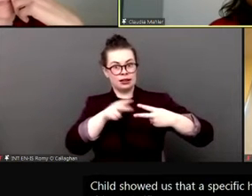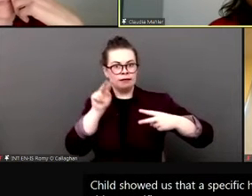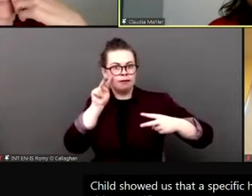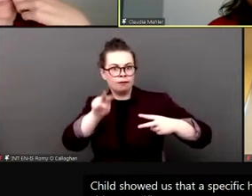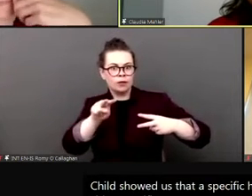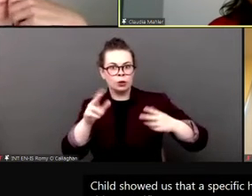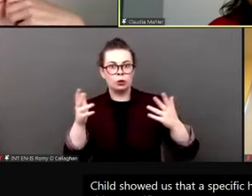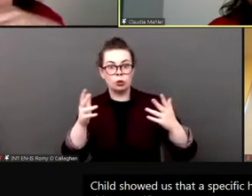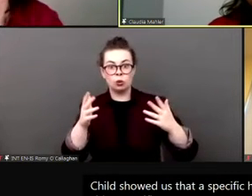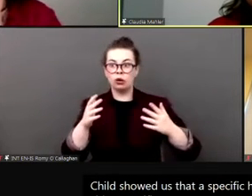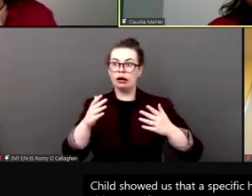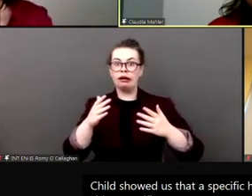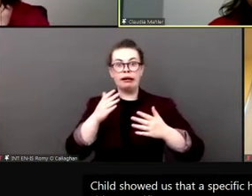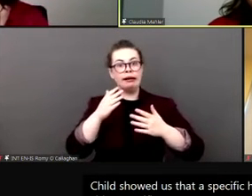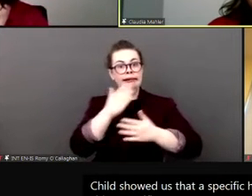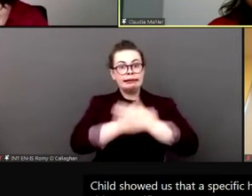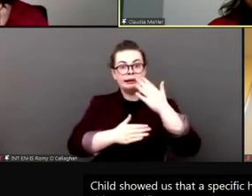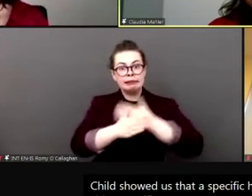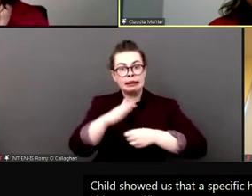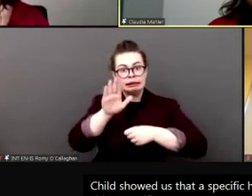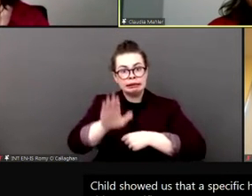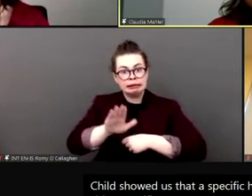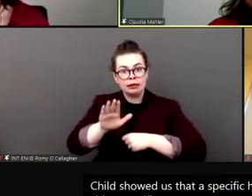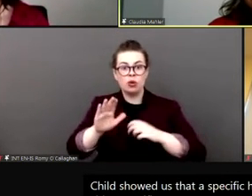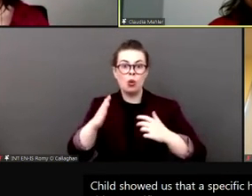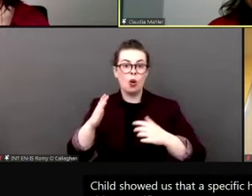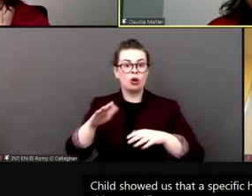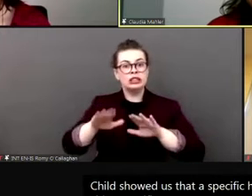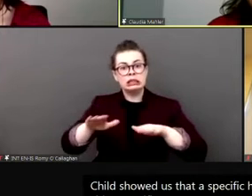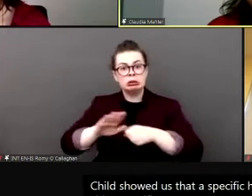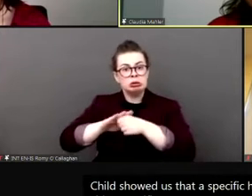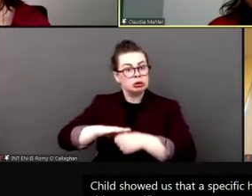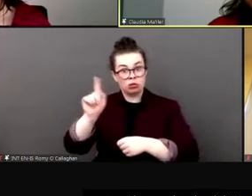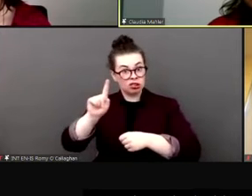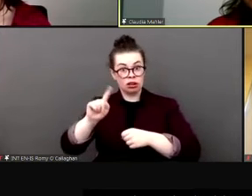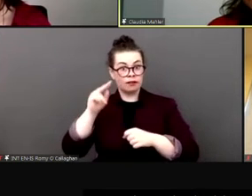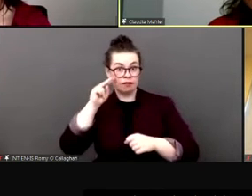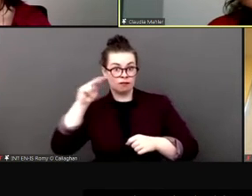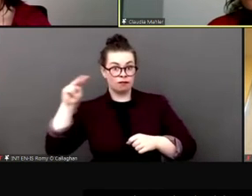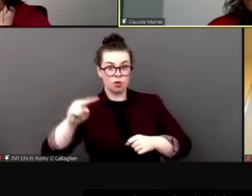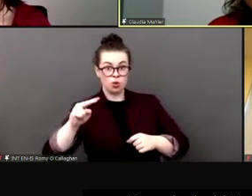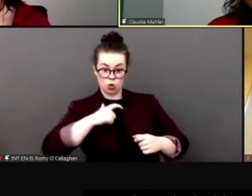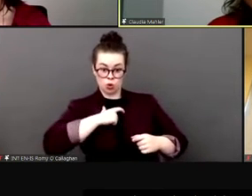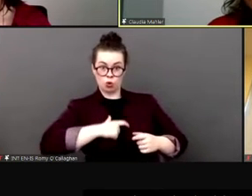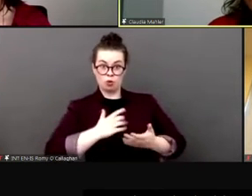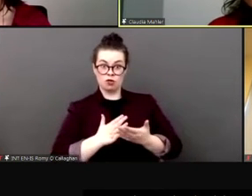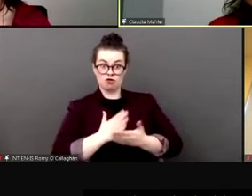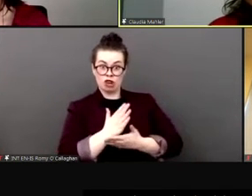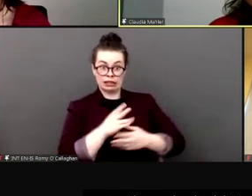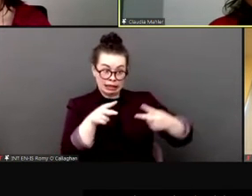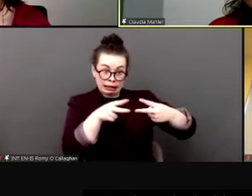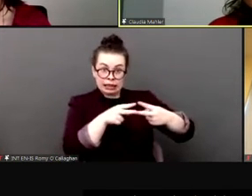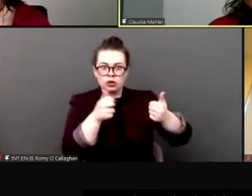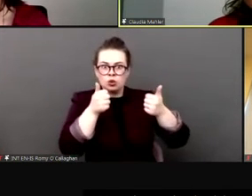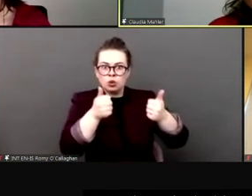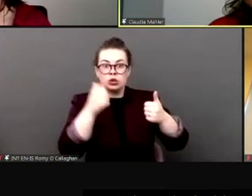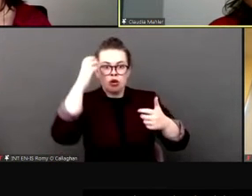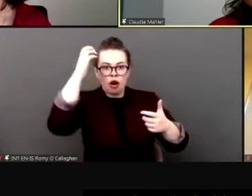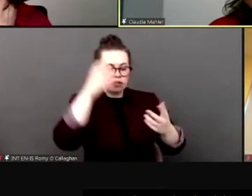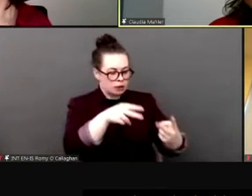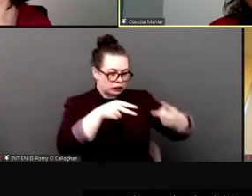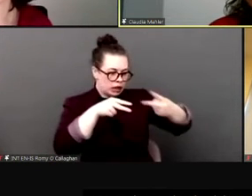the right to access to justice gave the states good guidance how to improve the